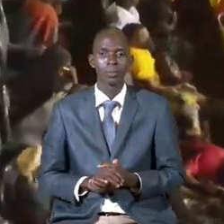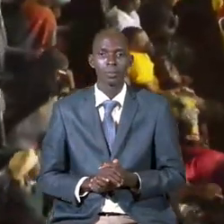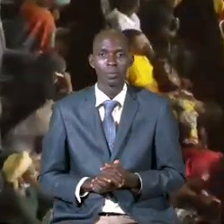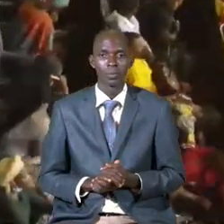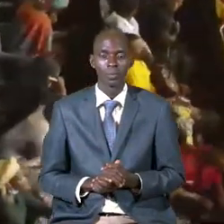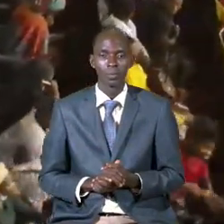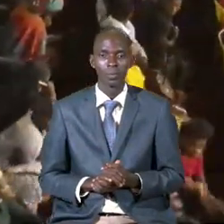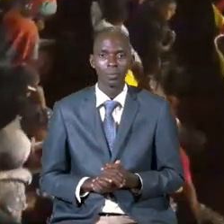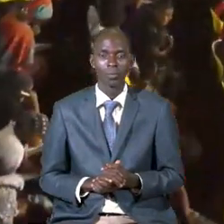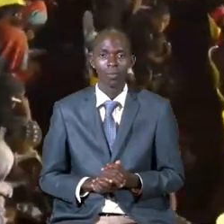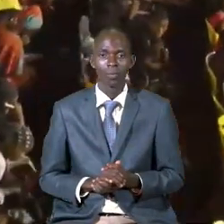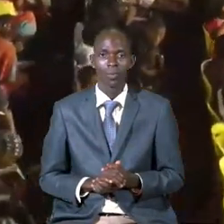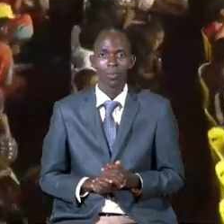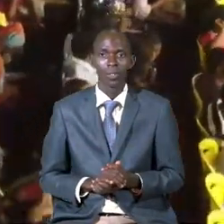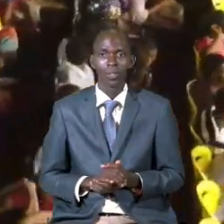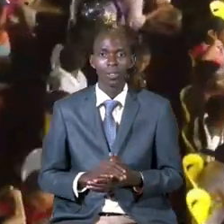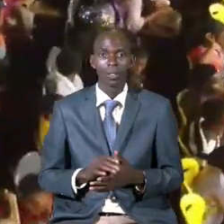are we through